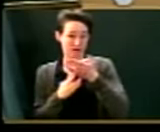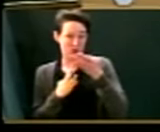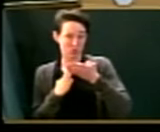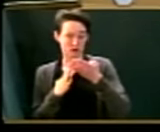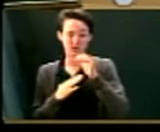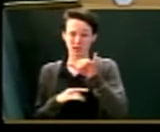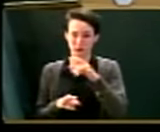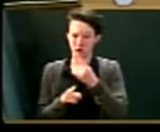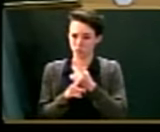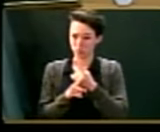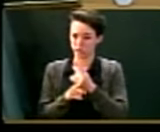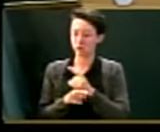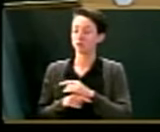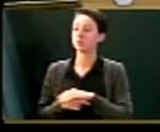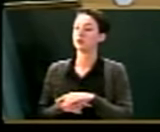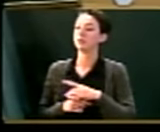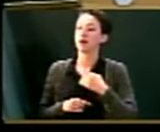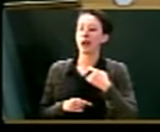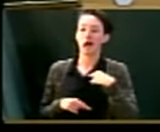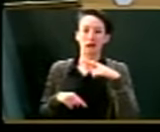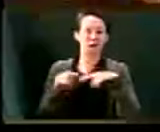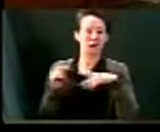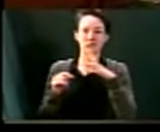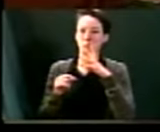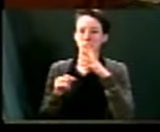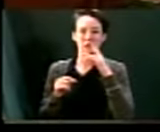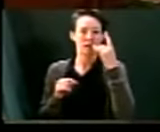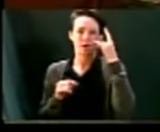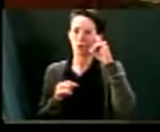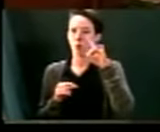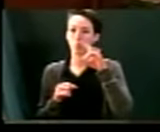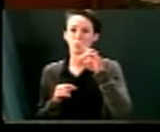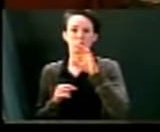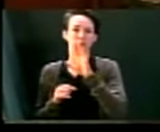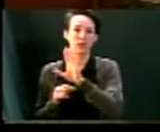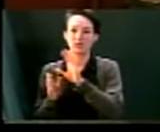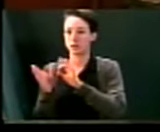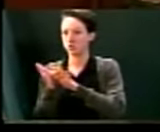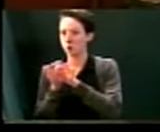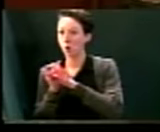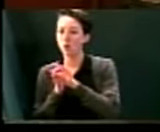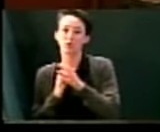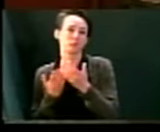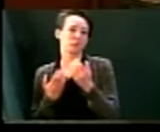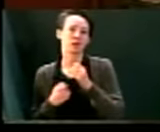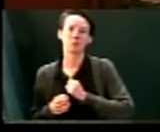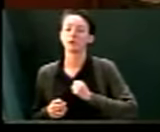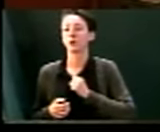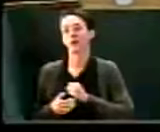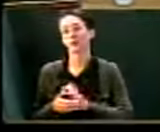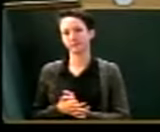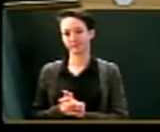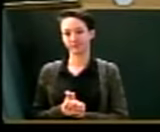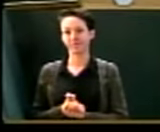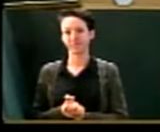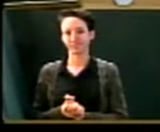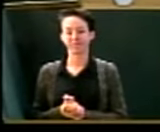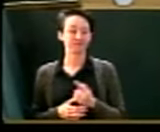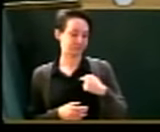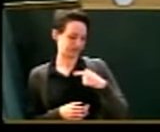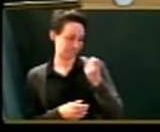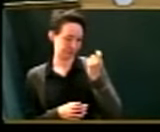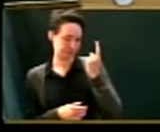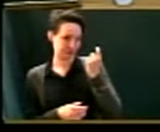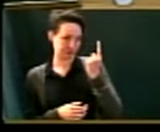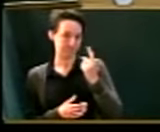correct? I can't speak for what his source is. I'm sorry. All right, and I